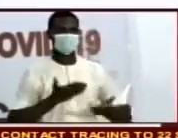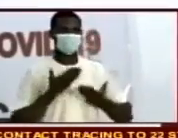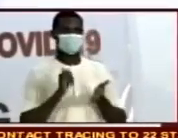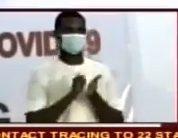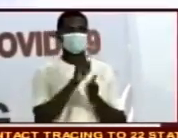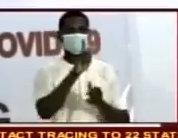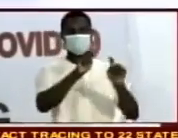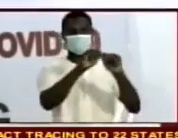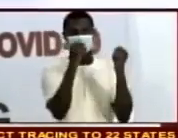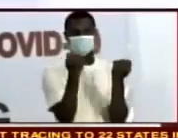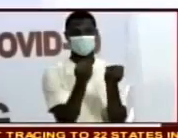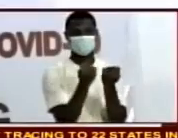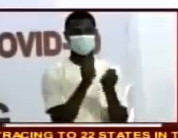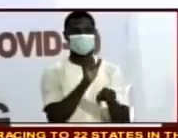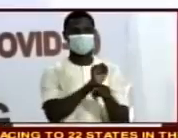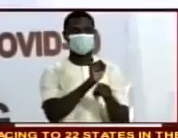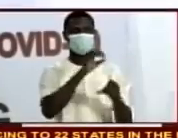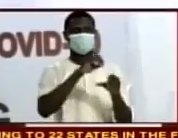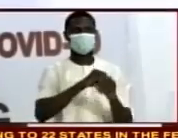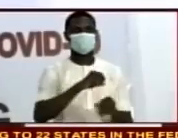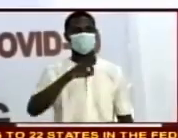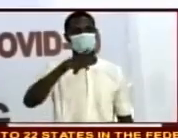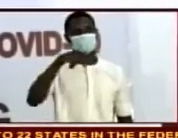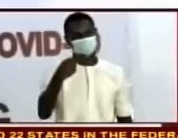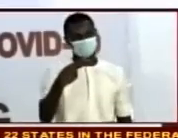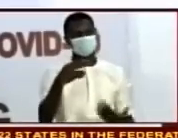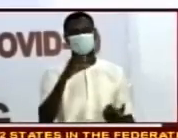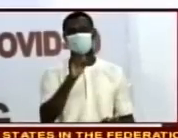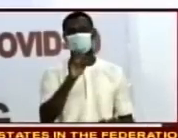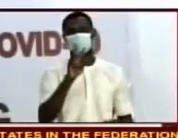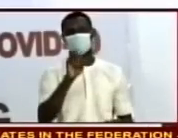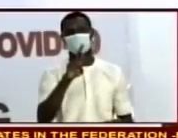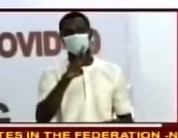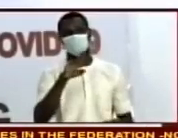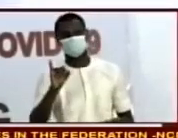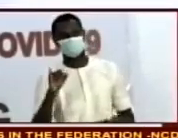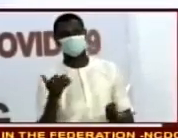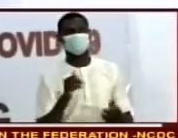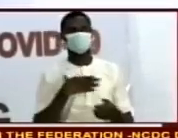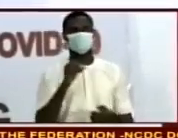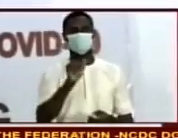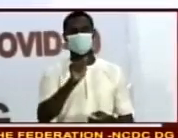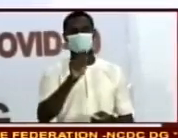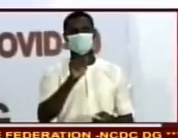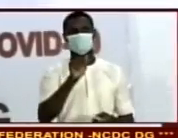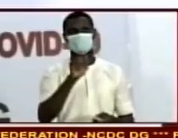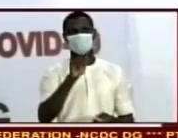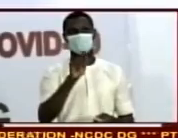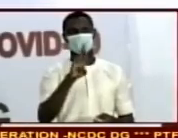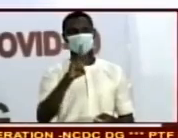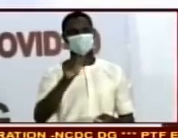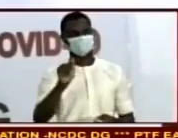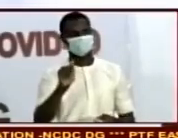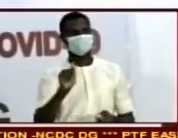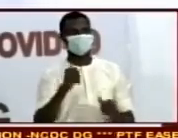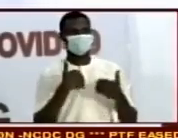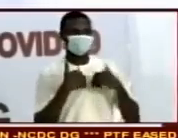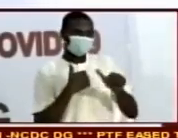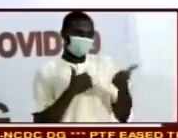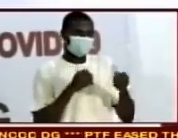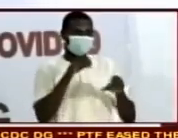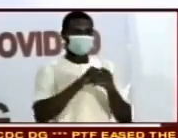at Owerri, Port Harcourt, Owerri and Anambra, as well as another team in Gombe and Yola. So very